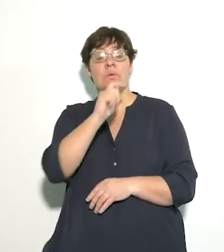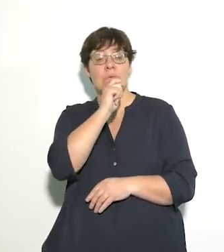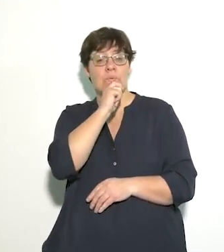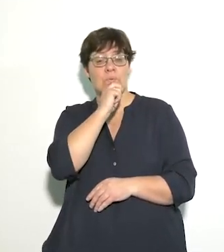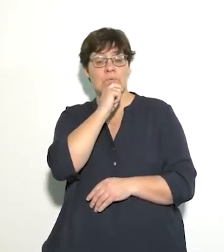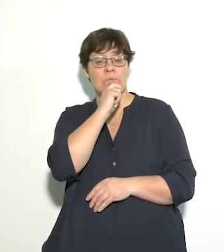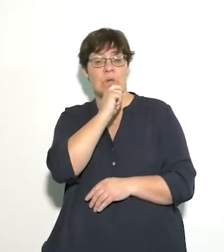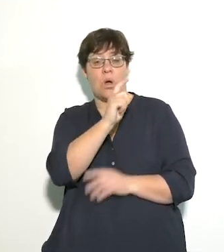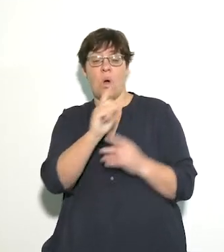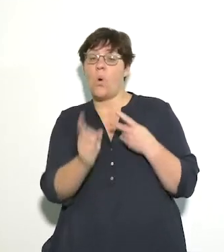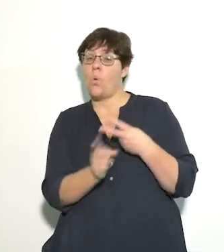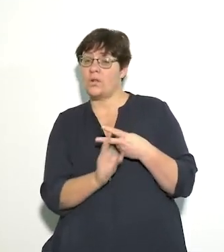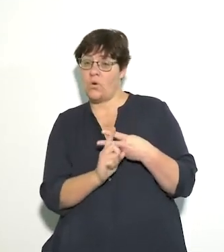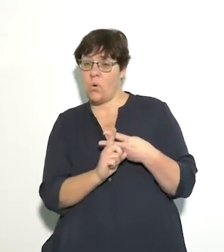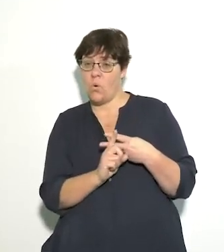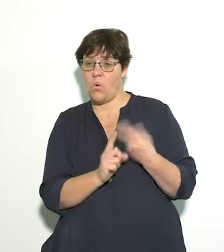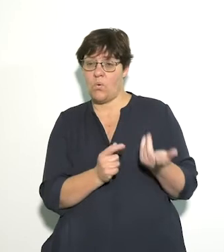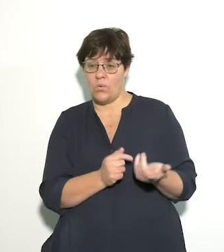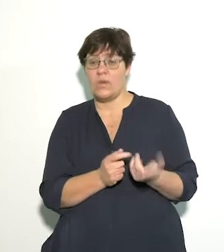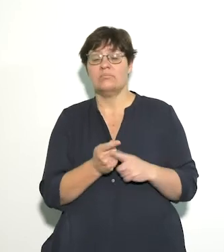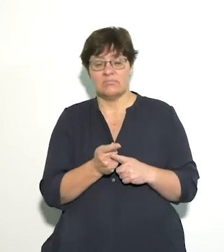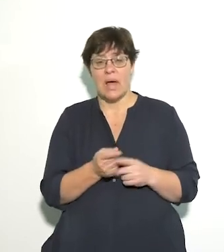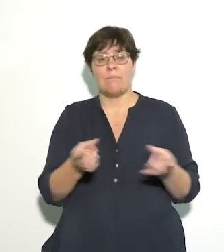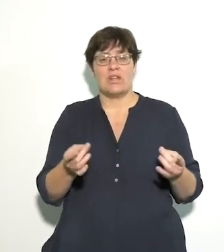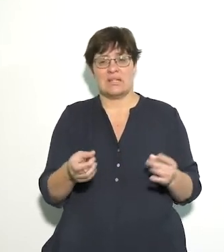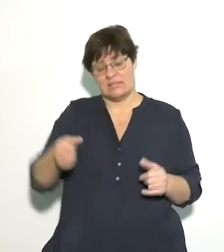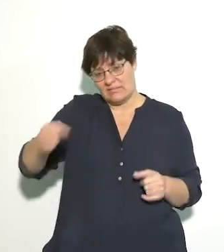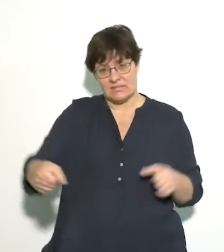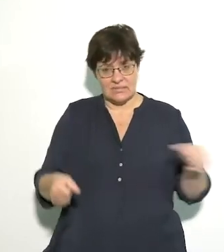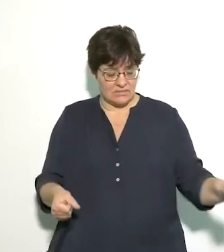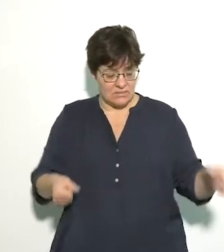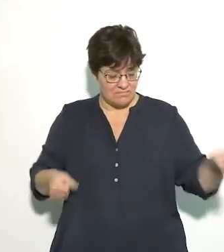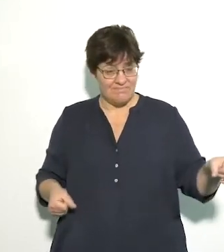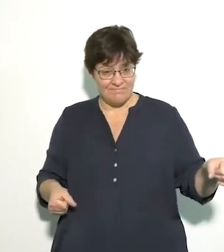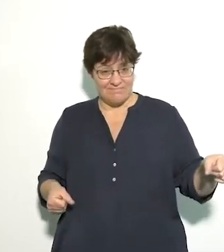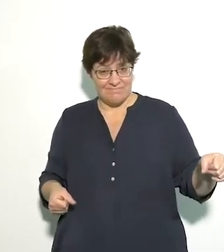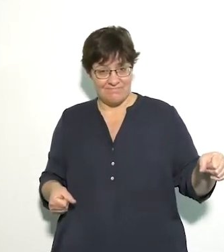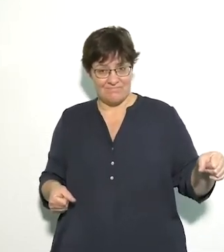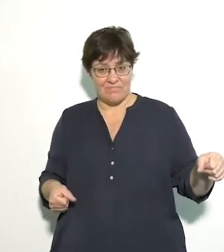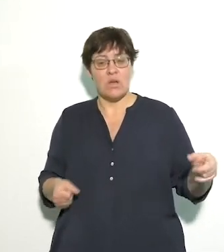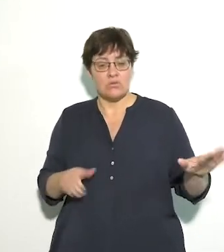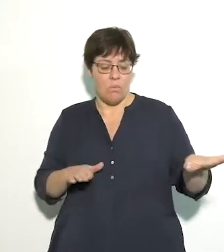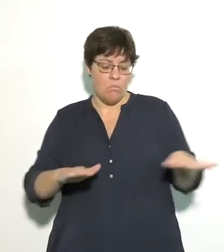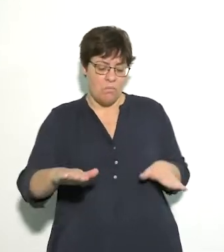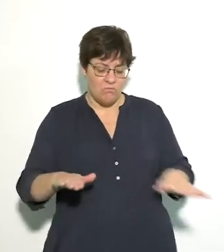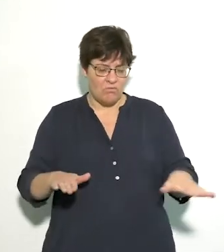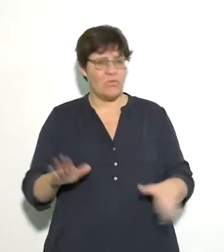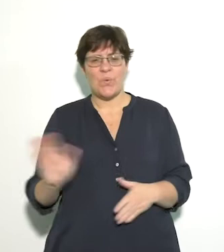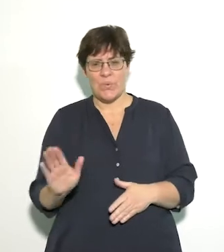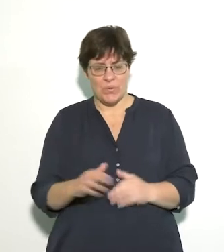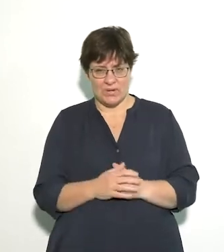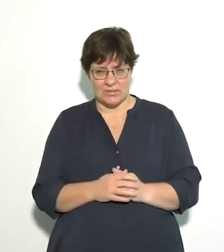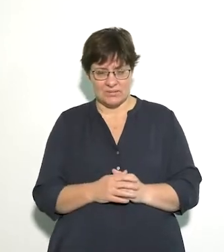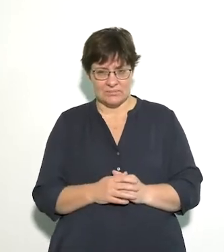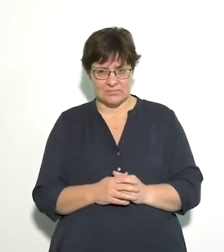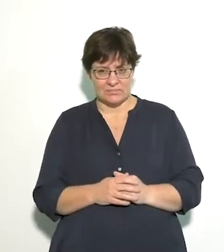window and a piece of press stick to keep it in place. So I put a piece of press stick there, a piece of press stick so that your piece of paper doesn't shift and it